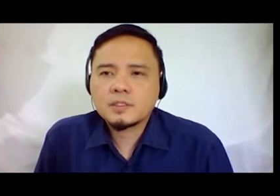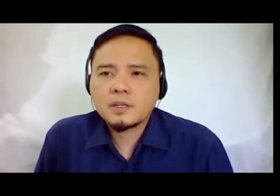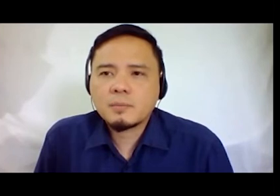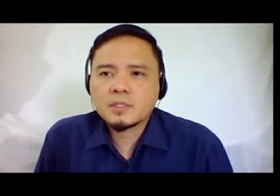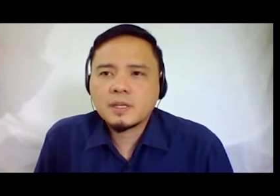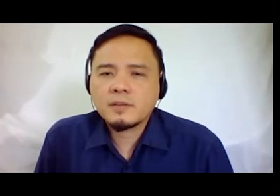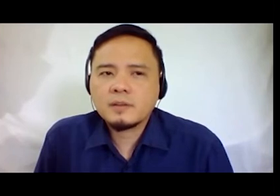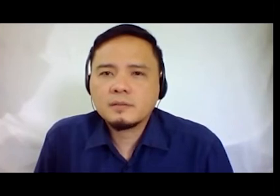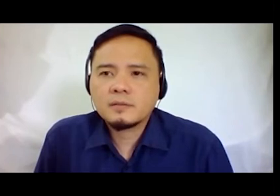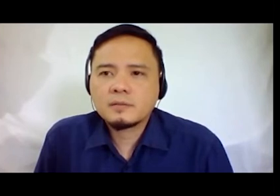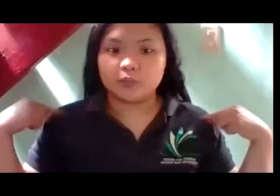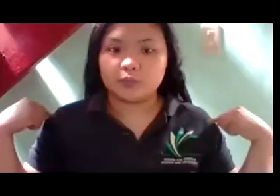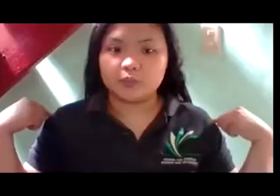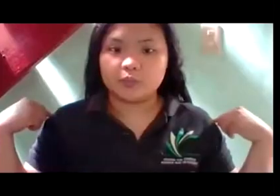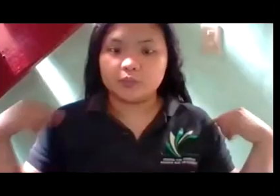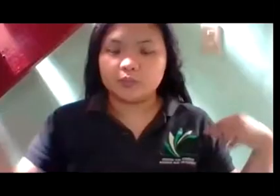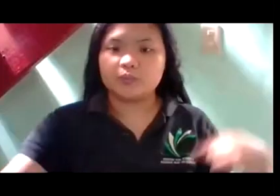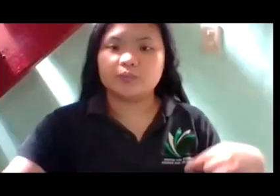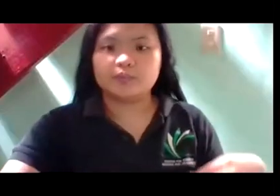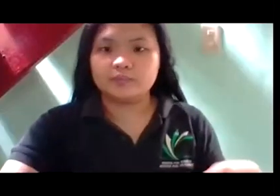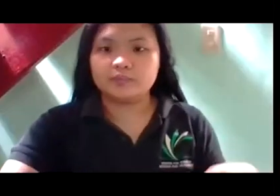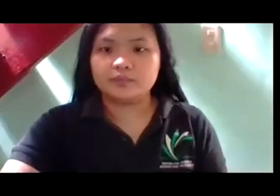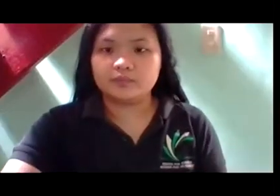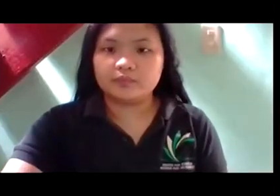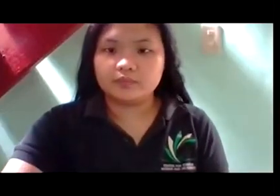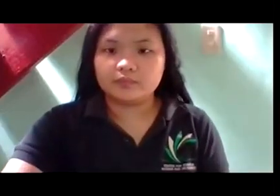Here, sir, number 7. Okay.